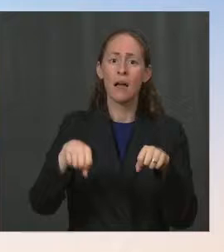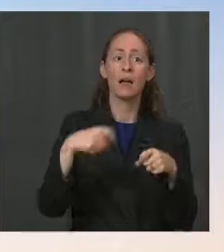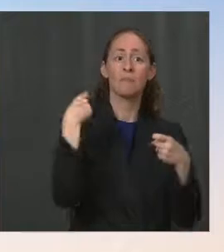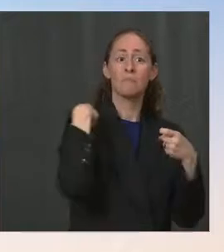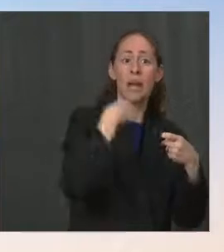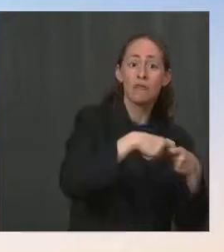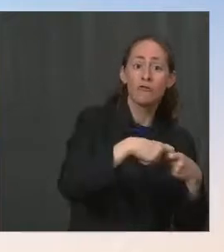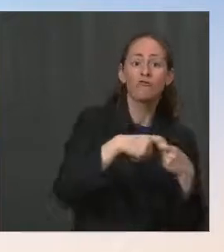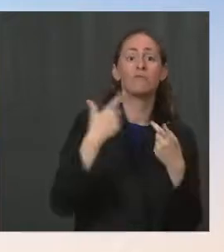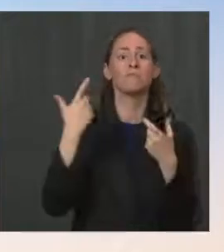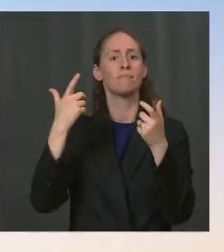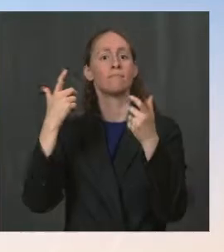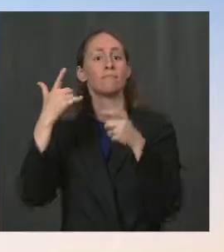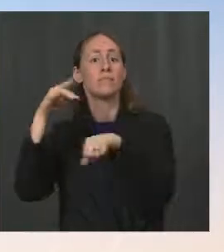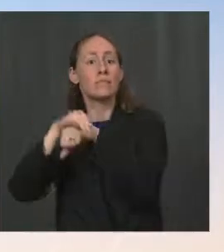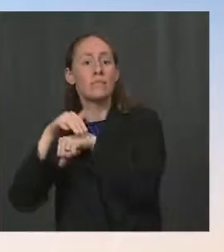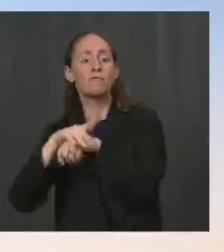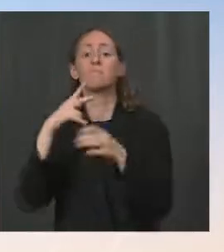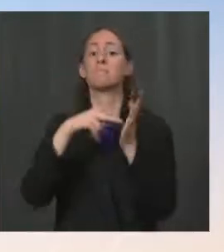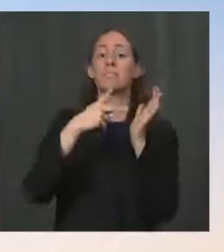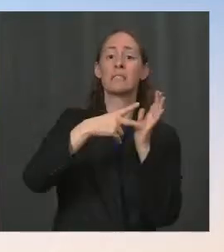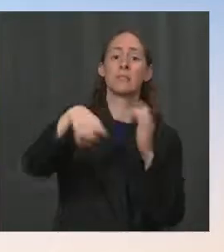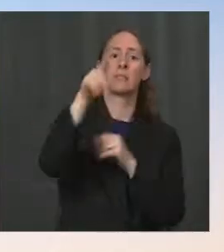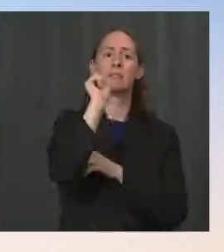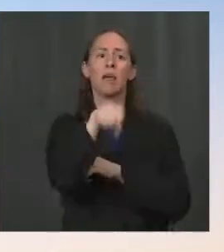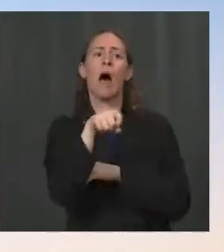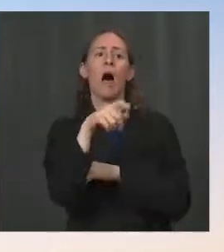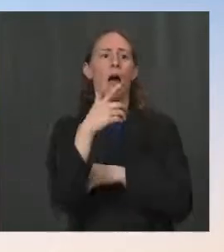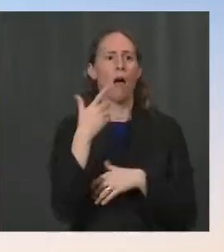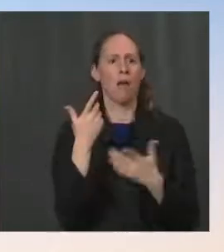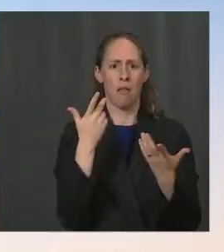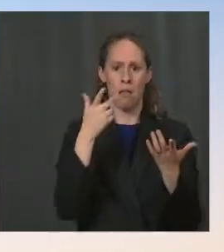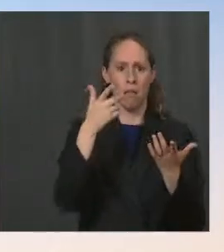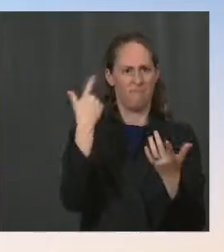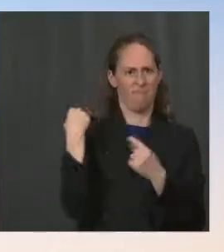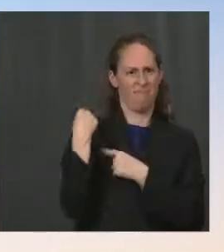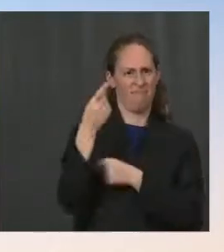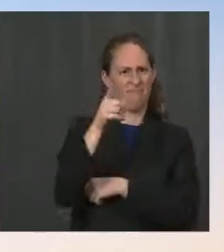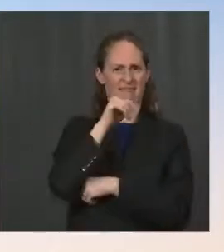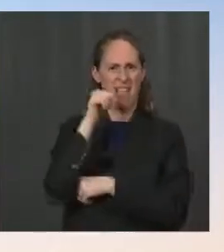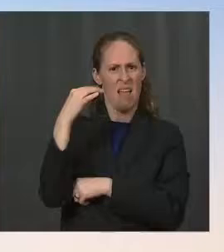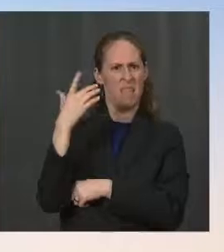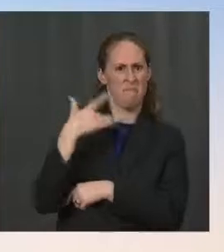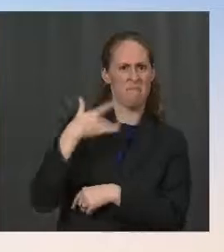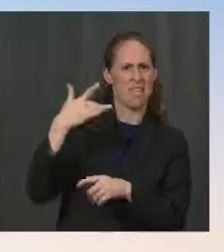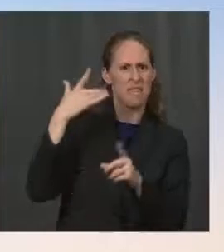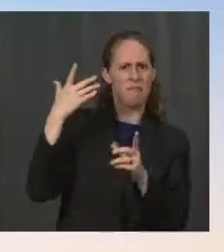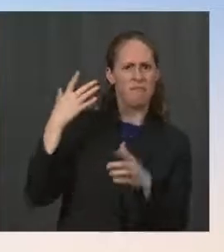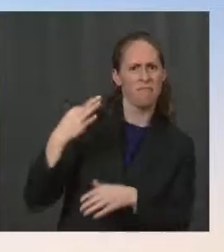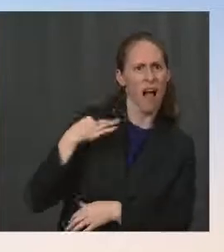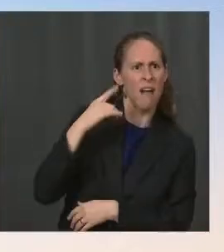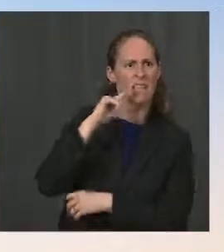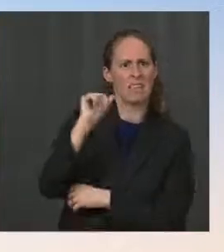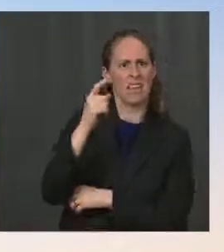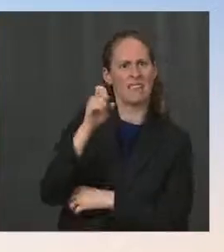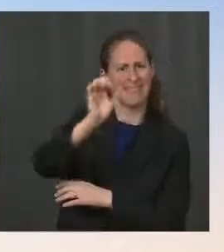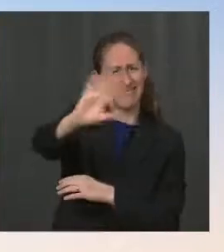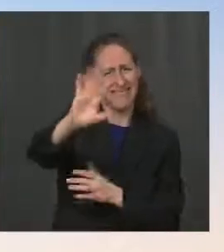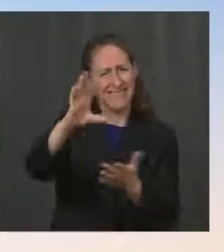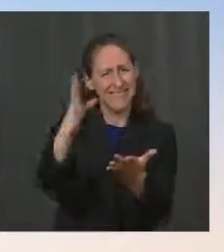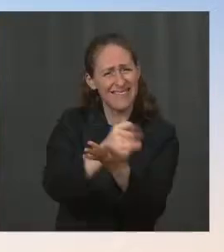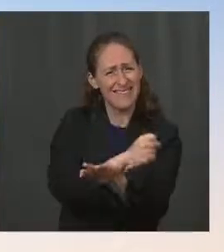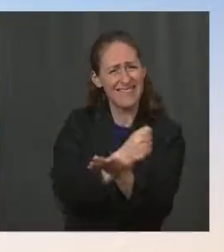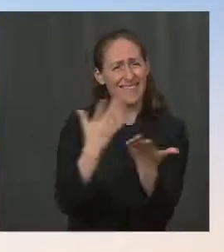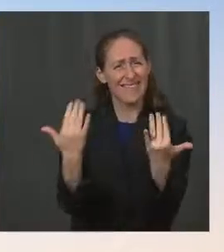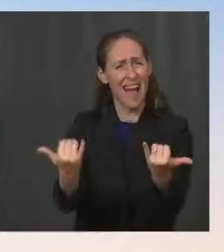more Americans who do not regularly file taxes to claim their child tax credit. And as you know, this has been an ongoing effort of this